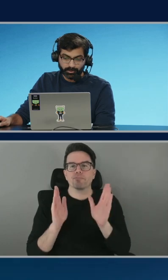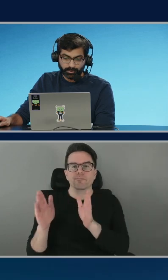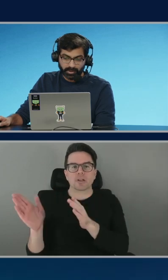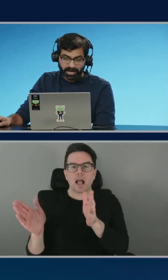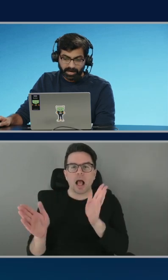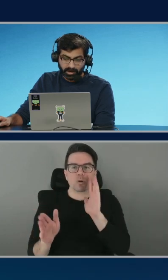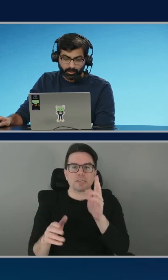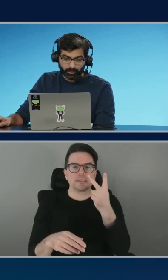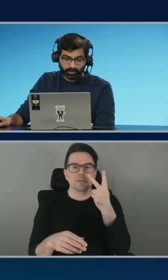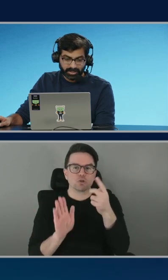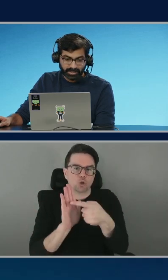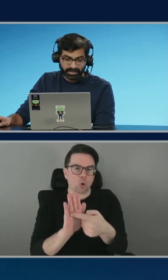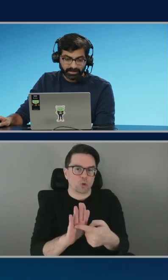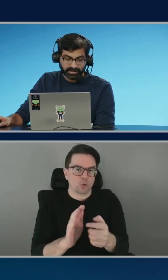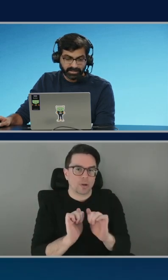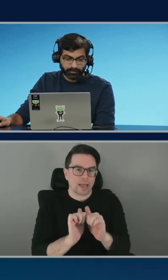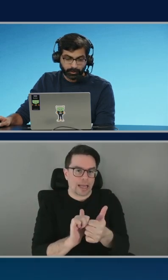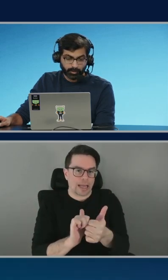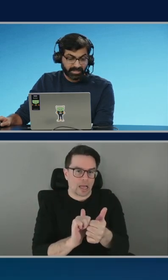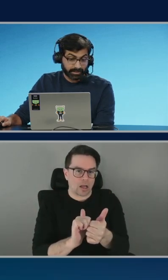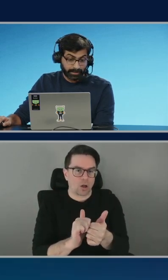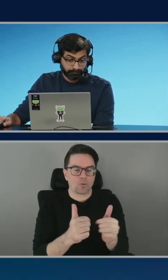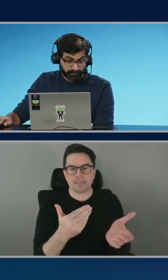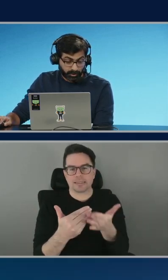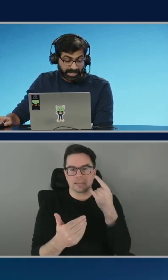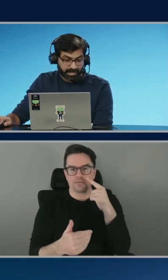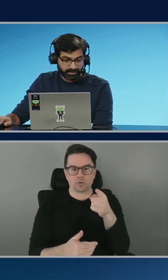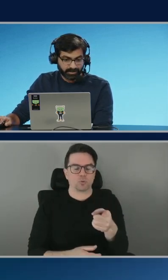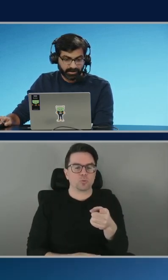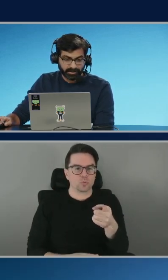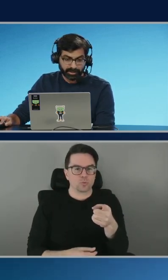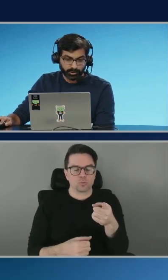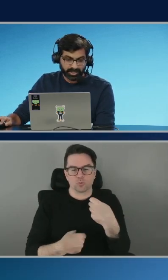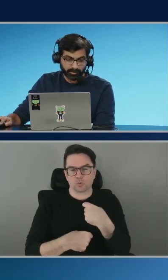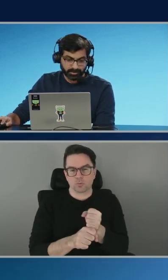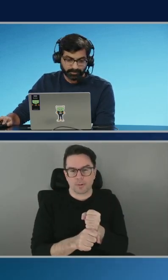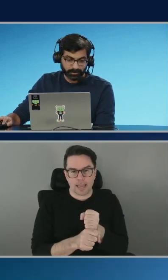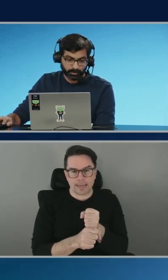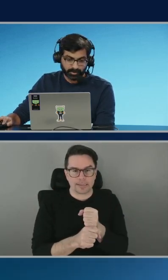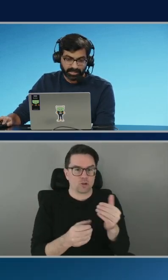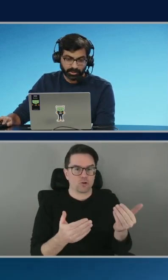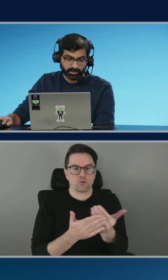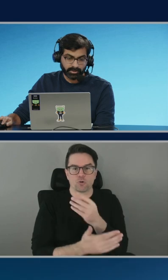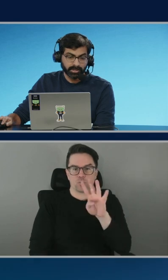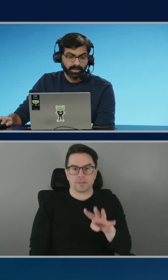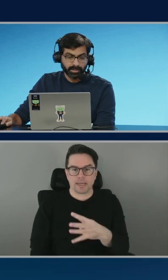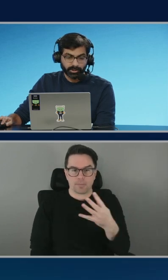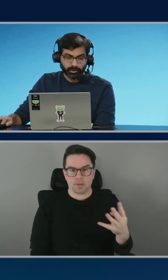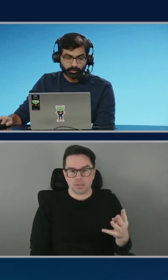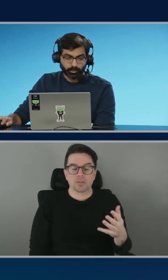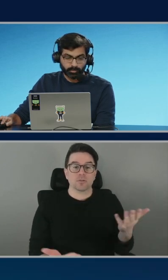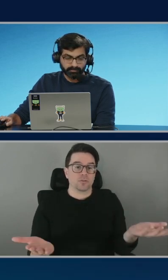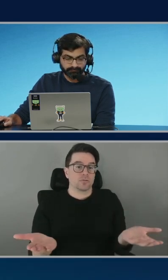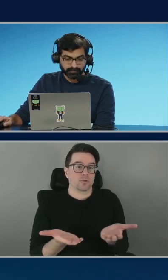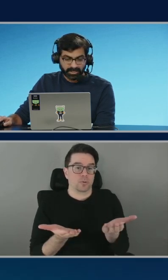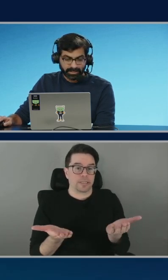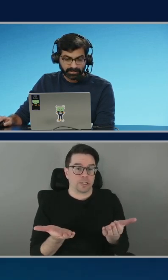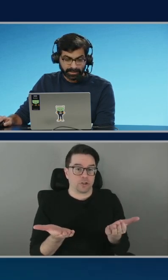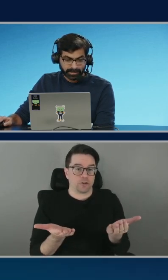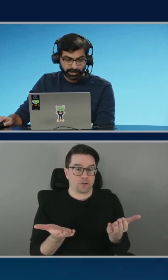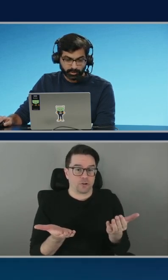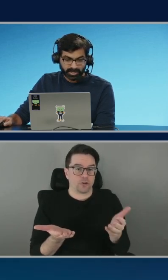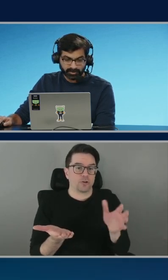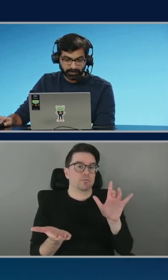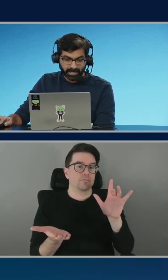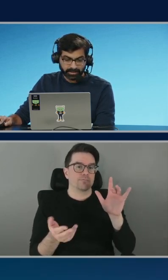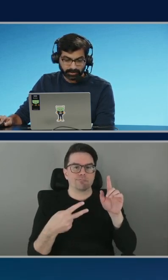show you how it is easy for you to basically create a new table. So in here, you can